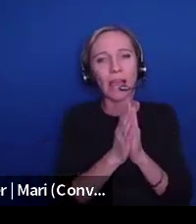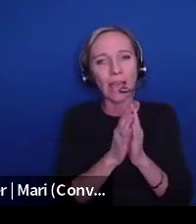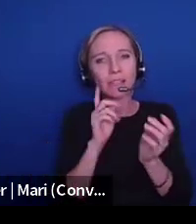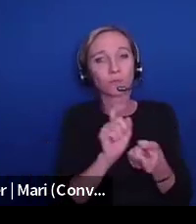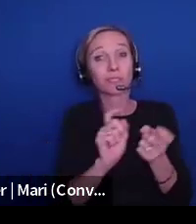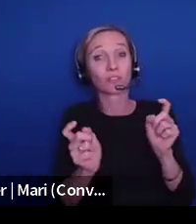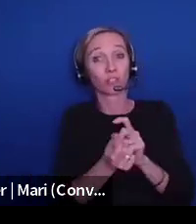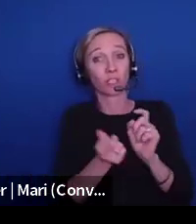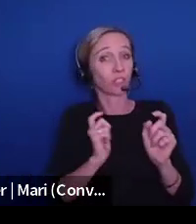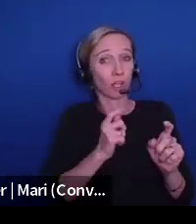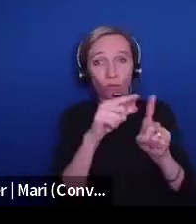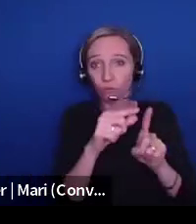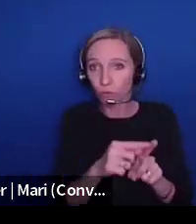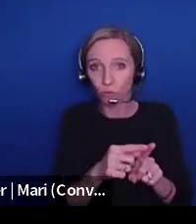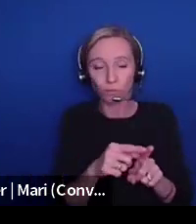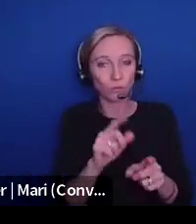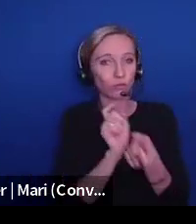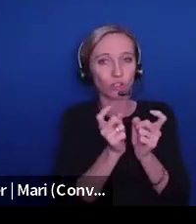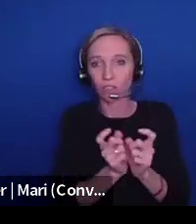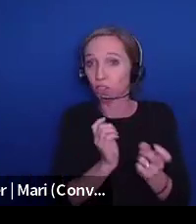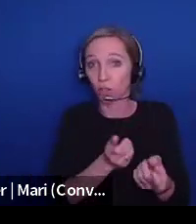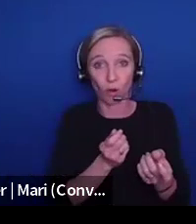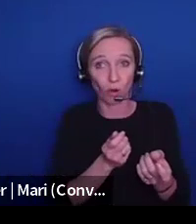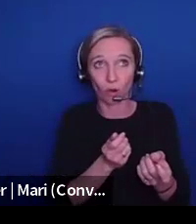changing our terms or changing our wording.